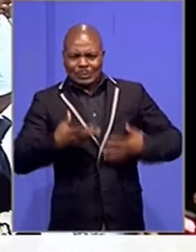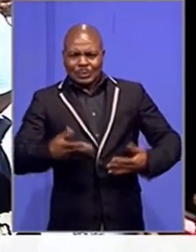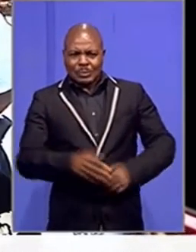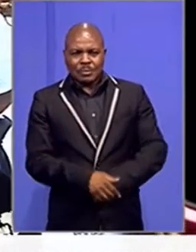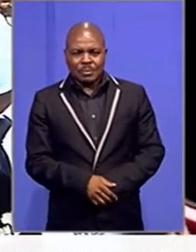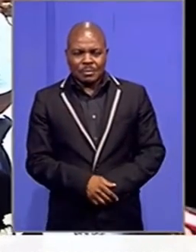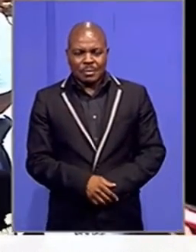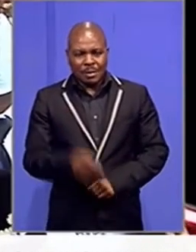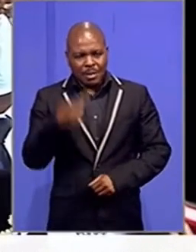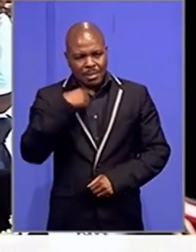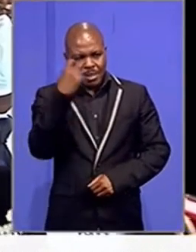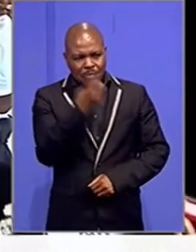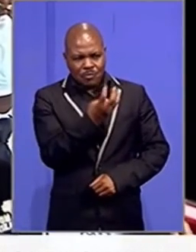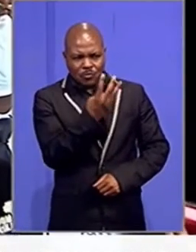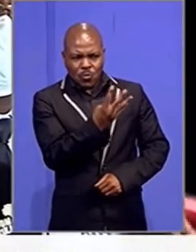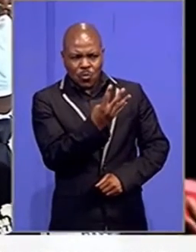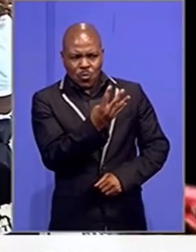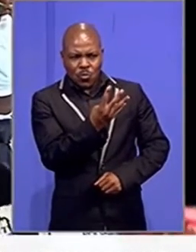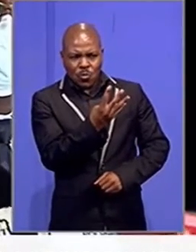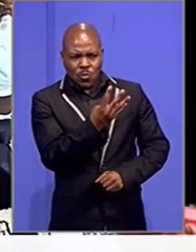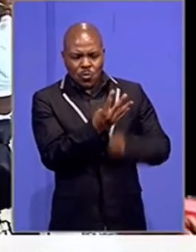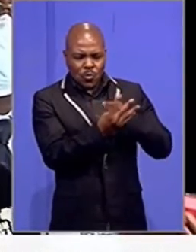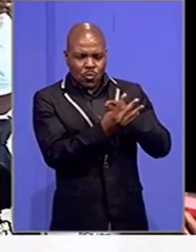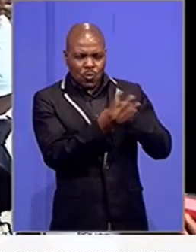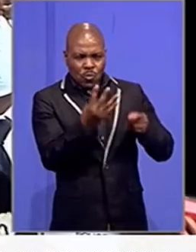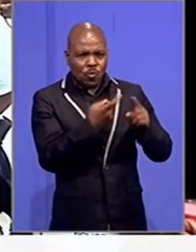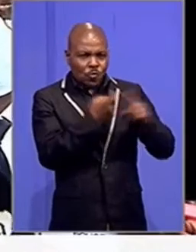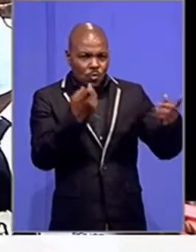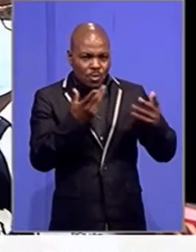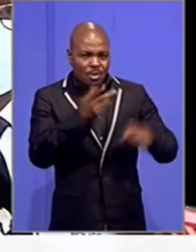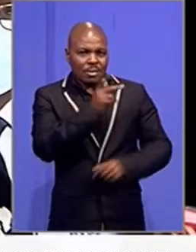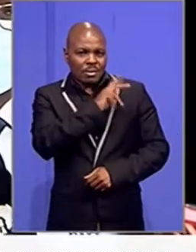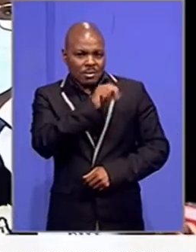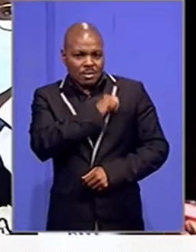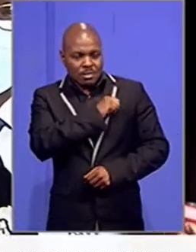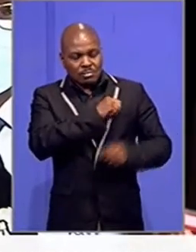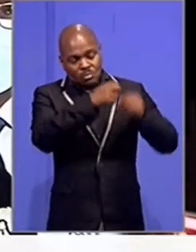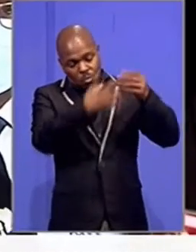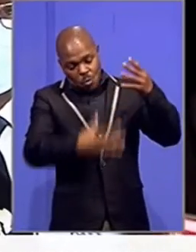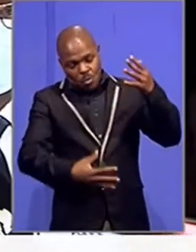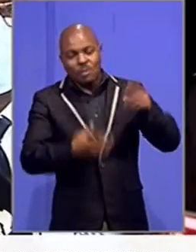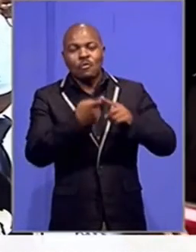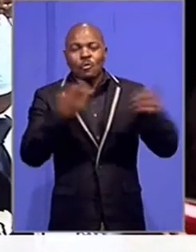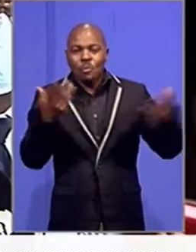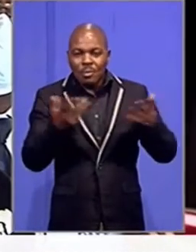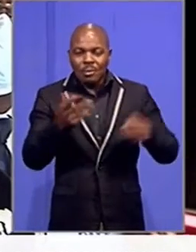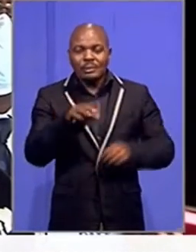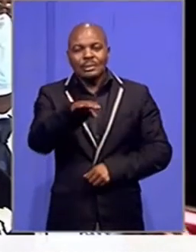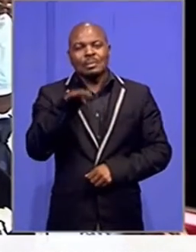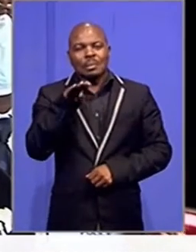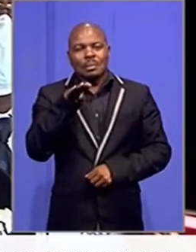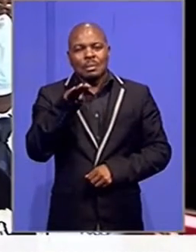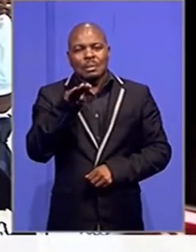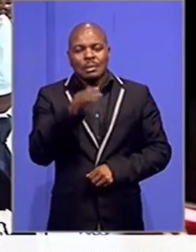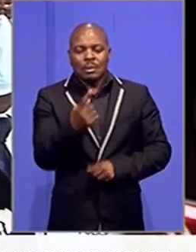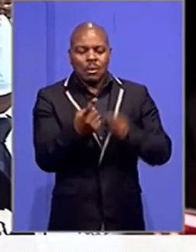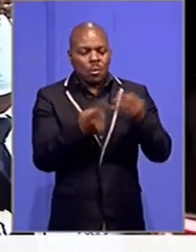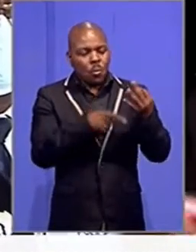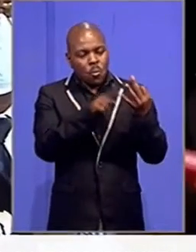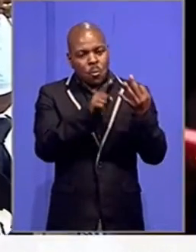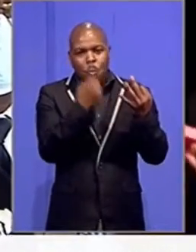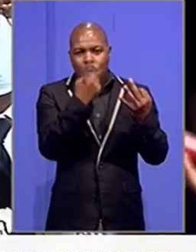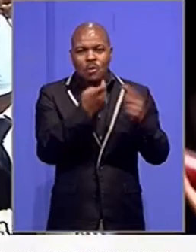I think 4 of them will be from KZN, the rest is from Zim, and the one from Botswana. They're